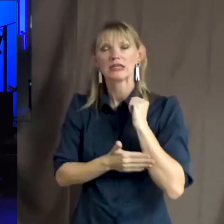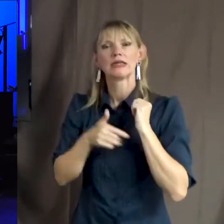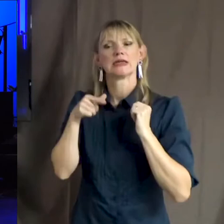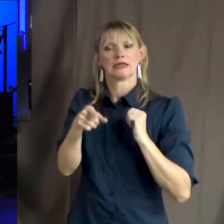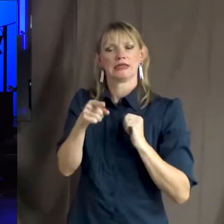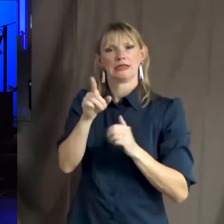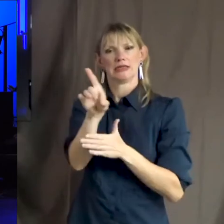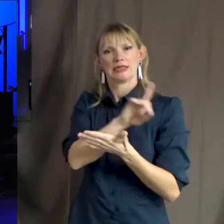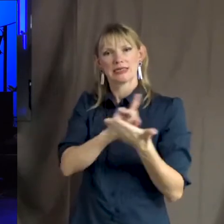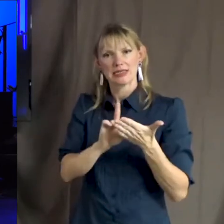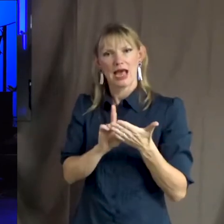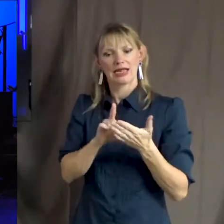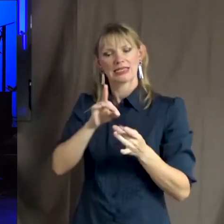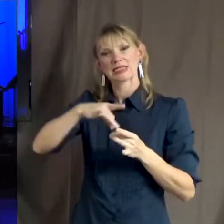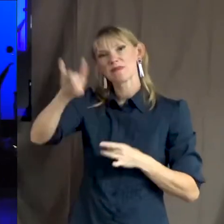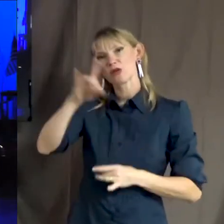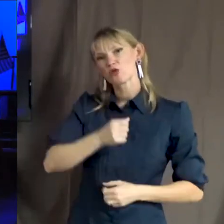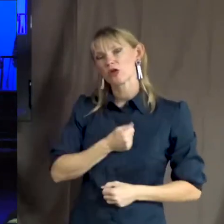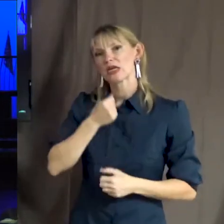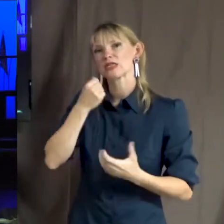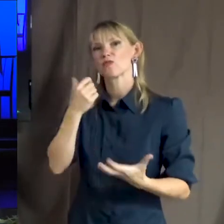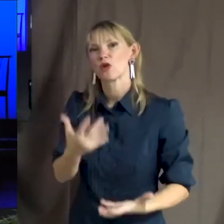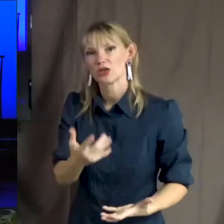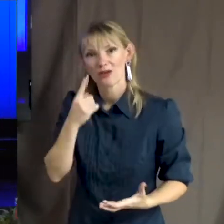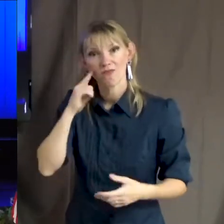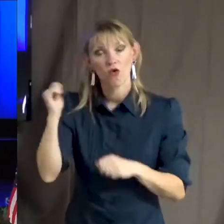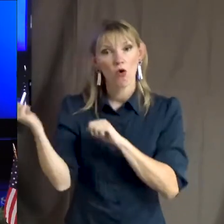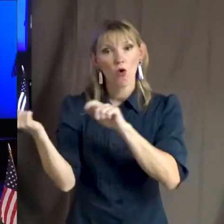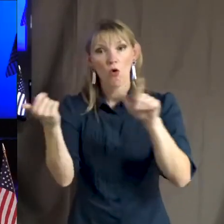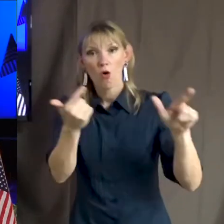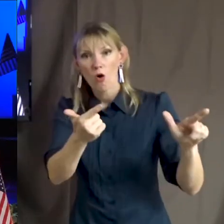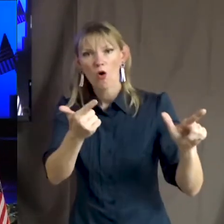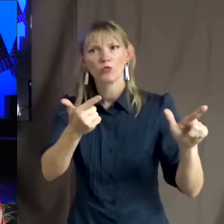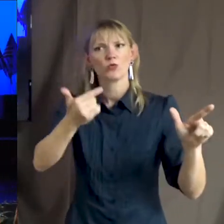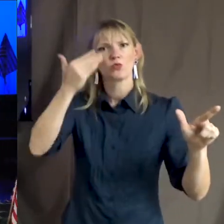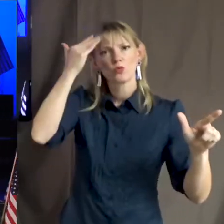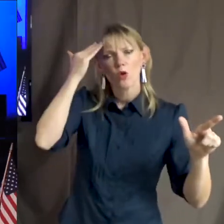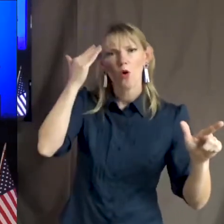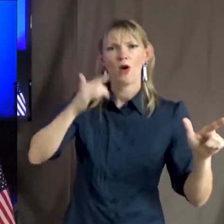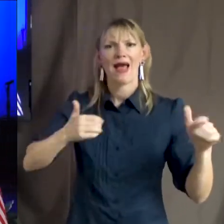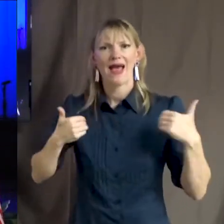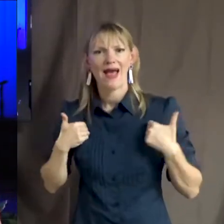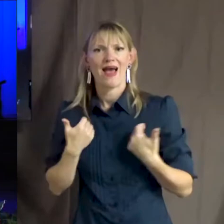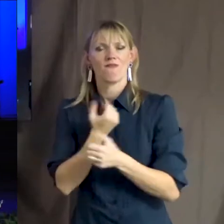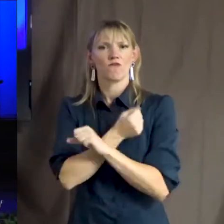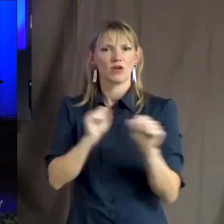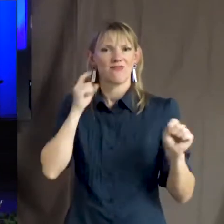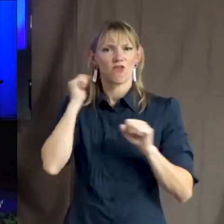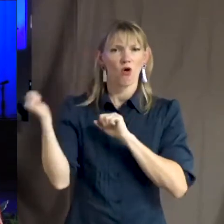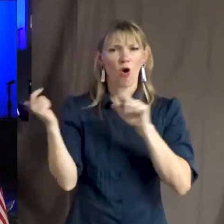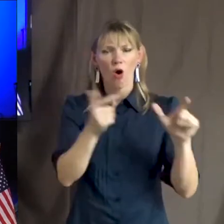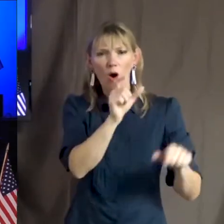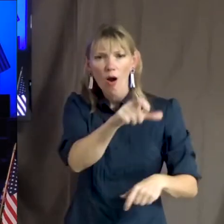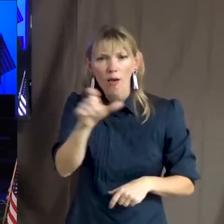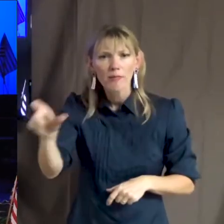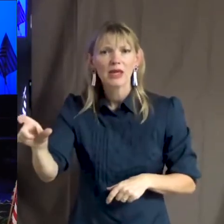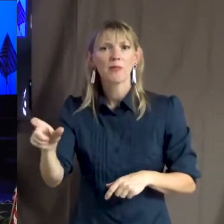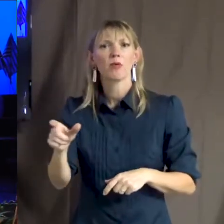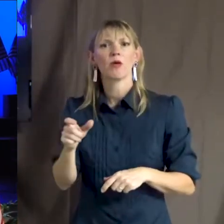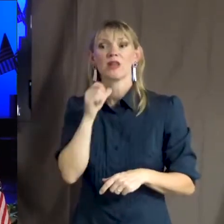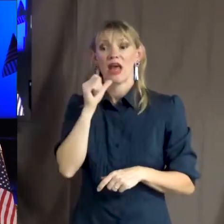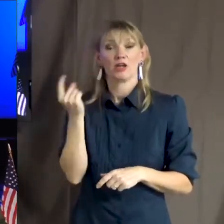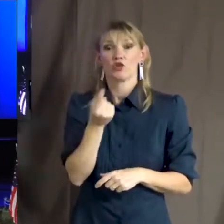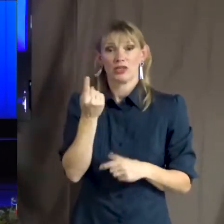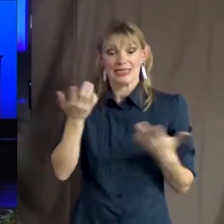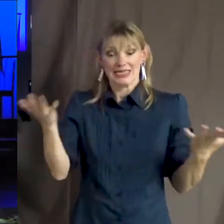spiritual expression of a beacon for light to all, to realize freedom within themselves, freedom for those around them, freedom for people not just here